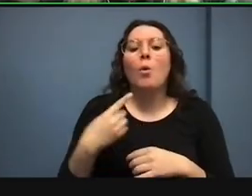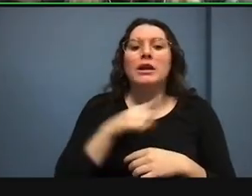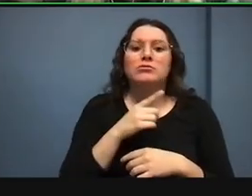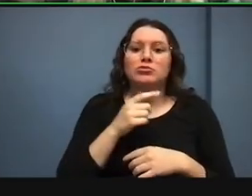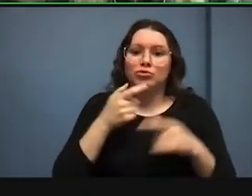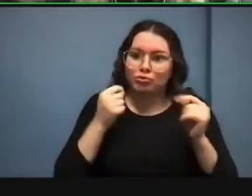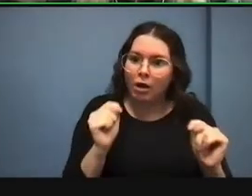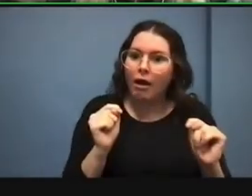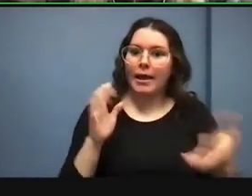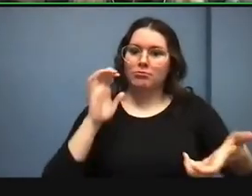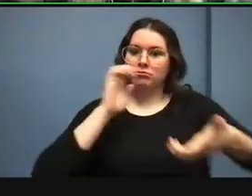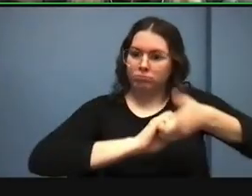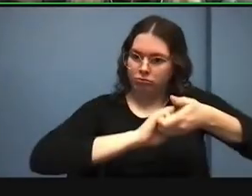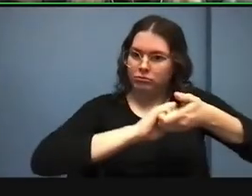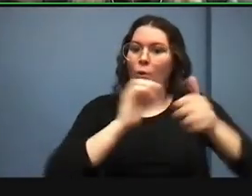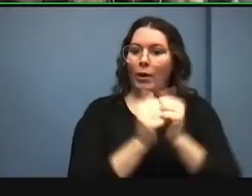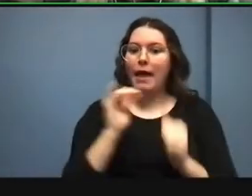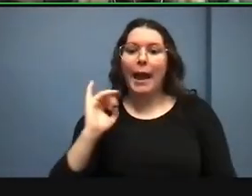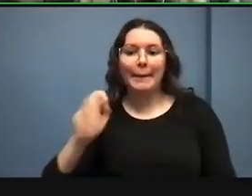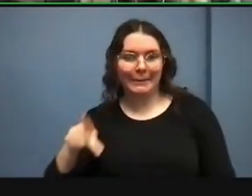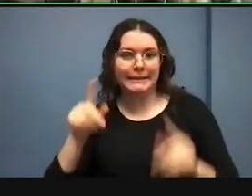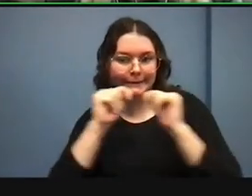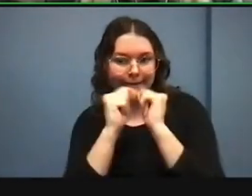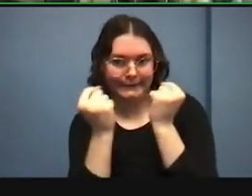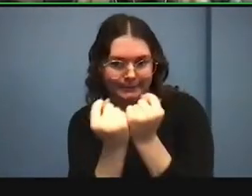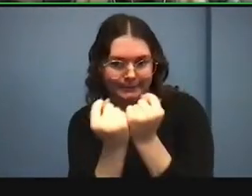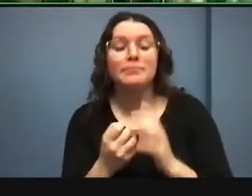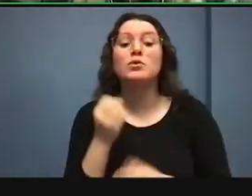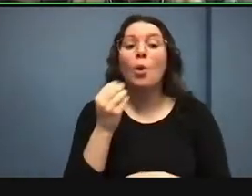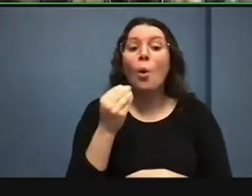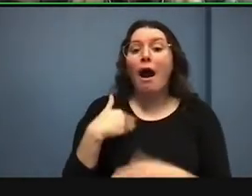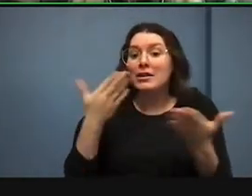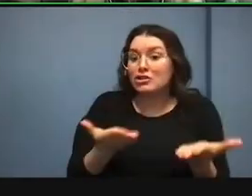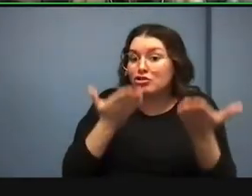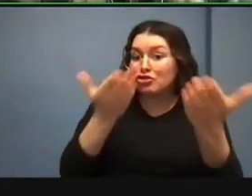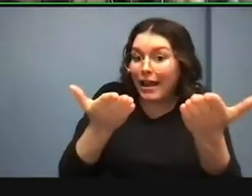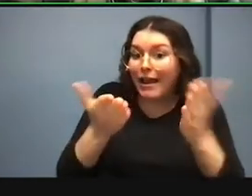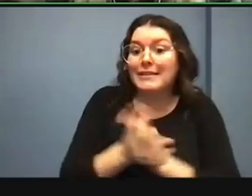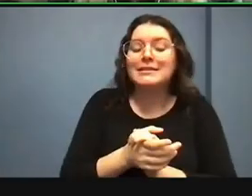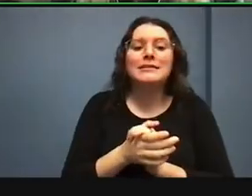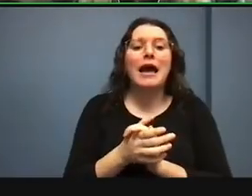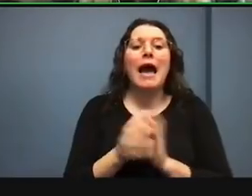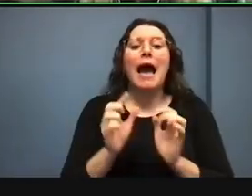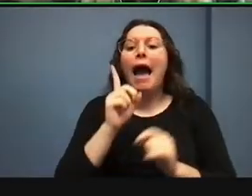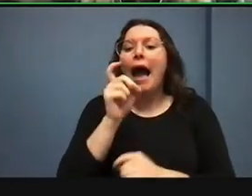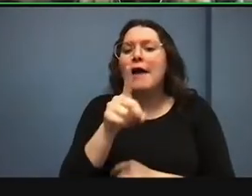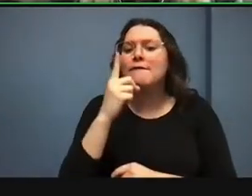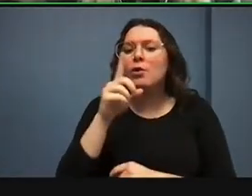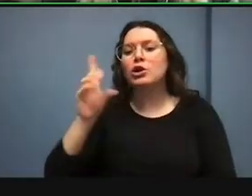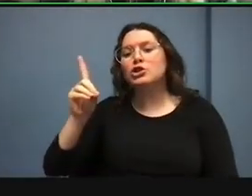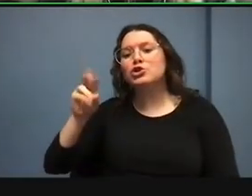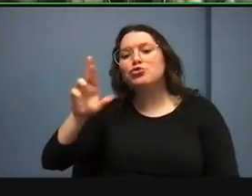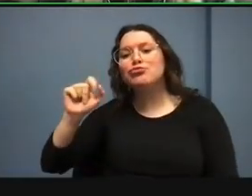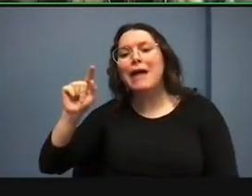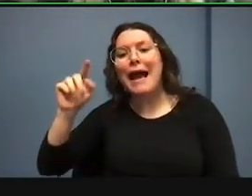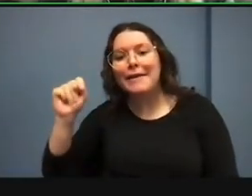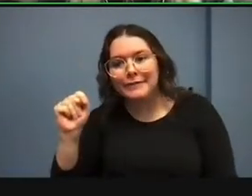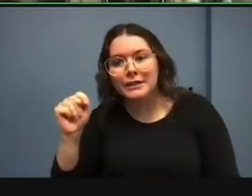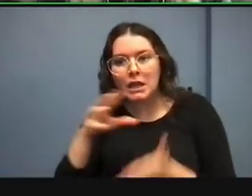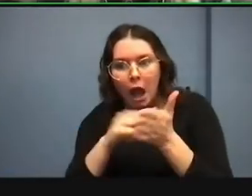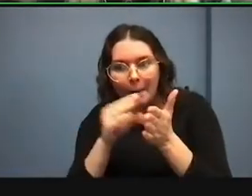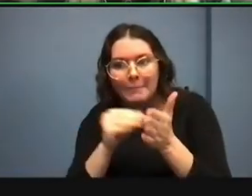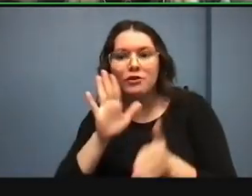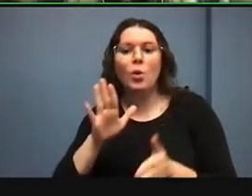work collaboratively with our IEP teams. So what I suggest is to ask for a draft copy of your